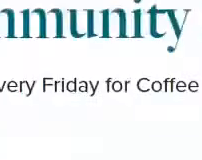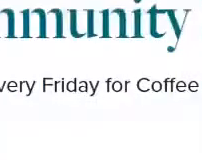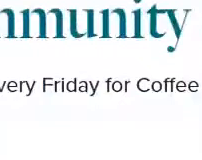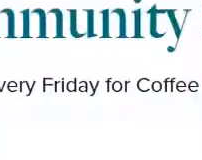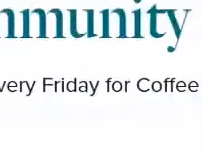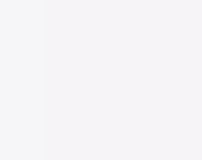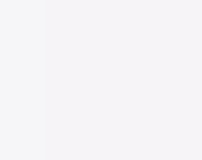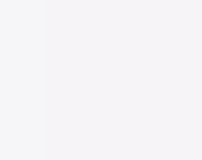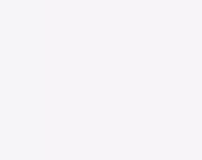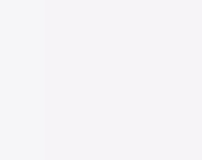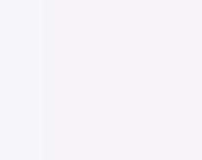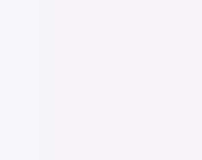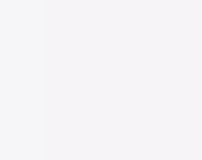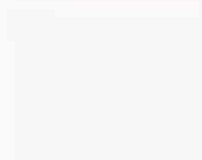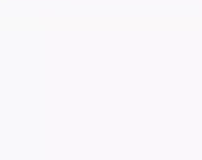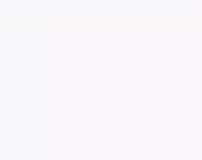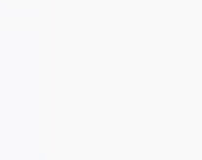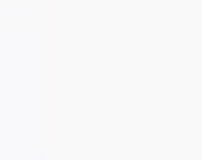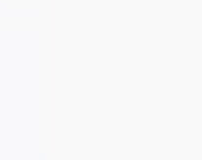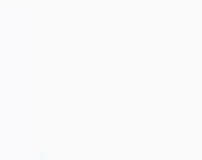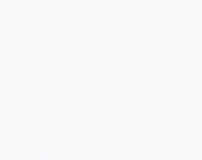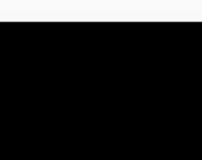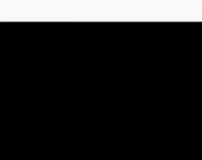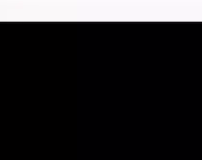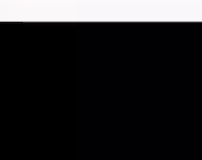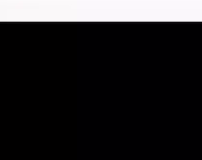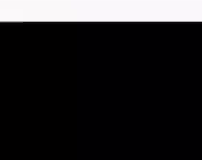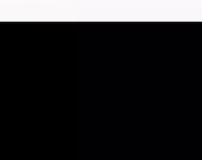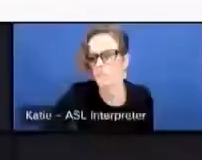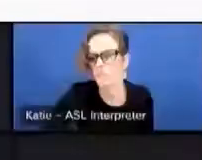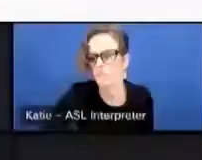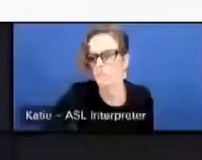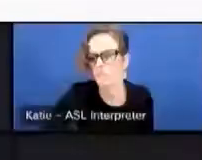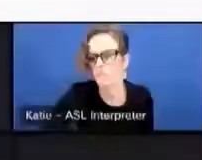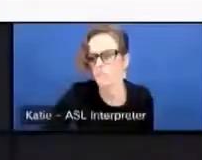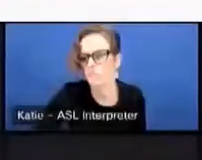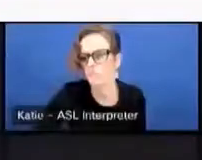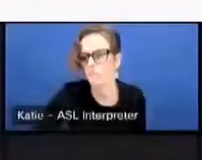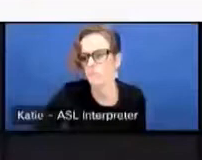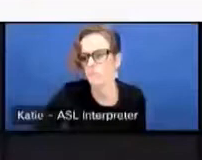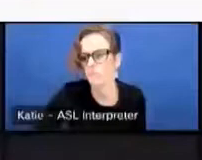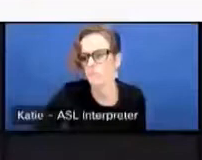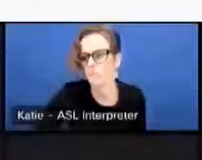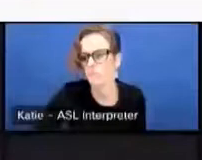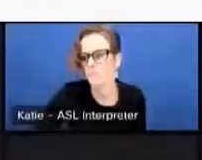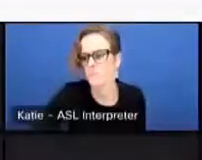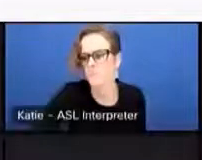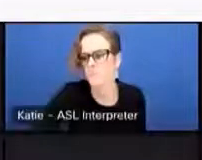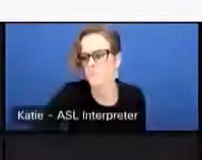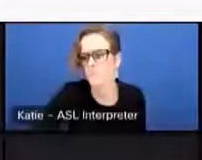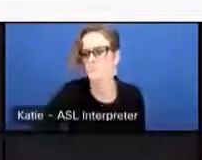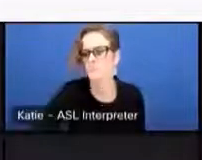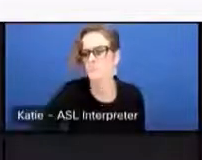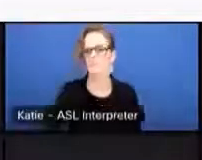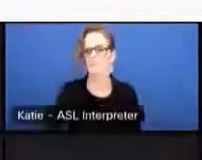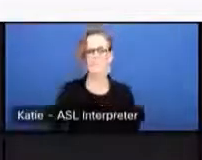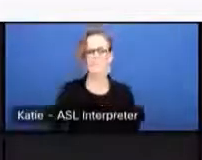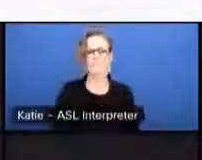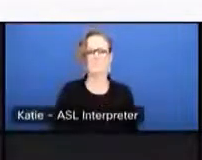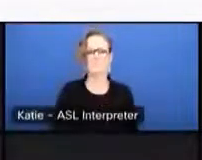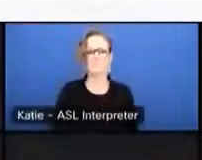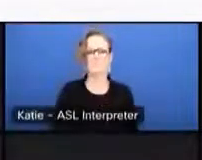with these meetings, we do record them. And so if you are looking for this information on our website, in the